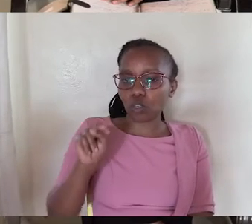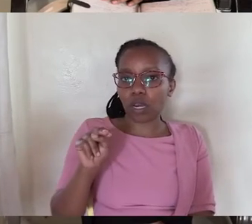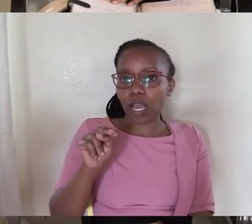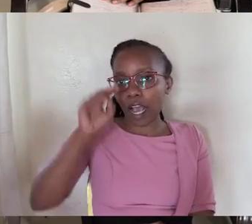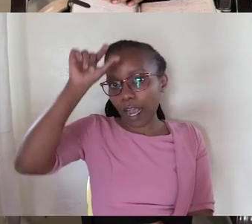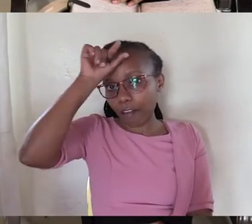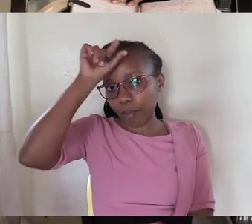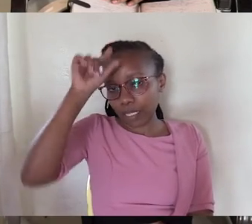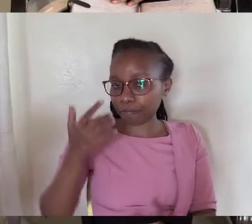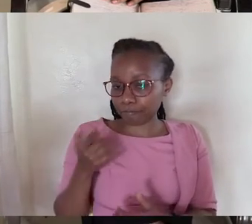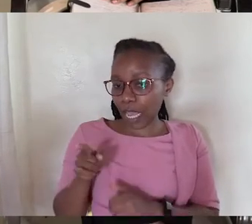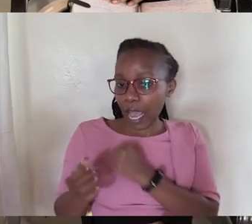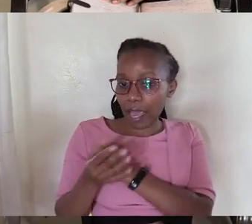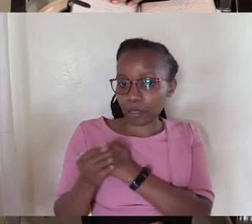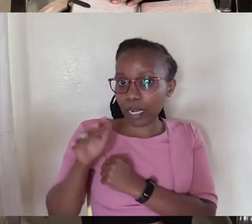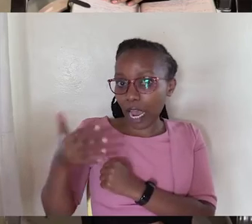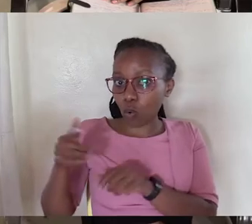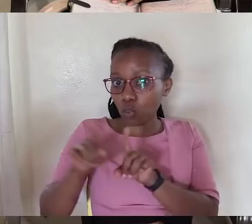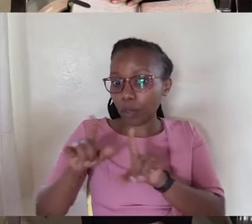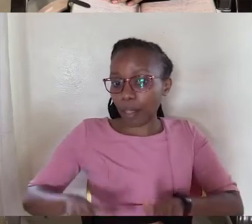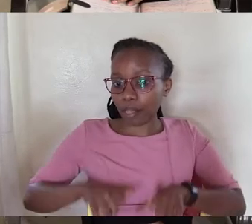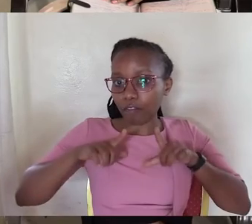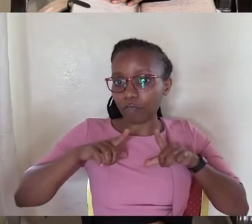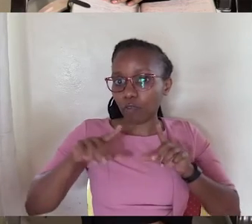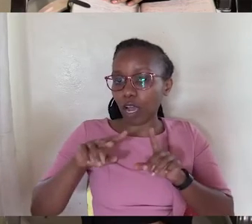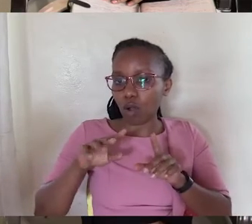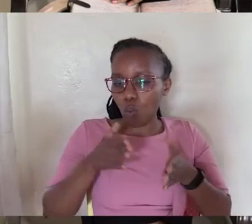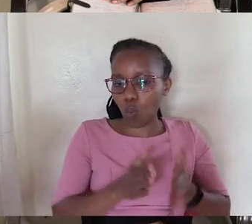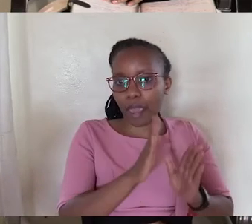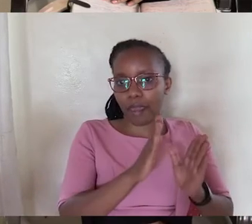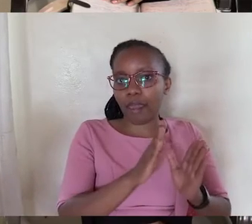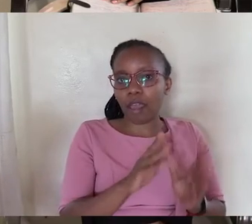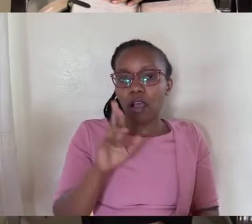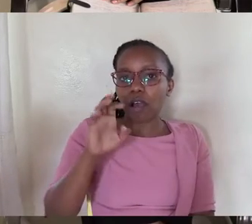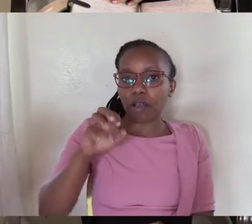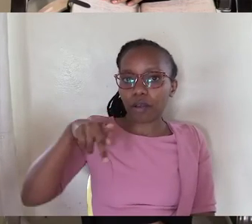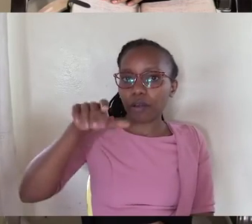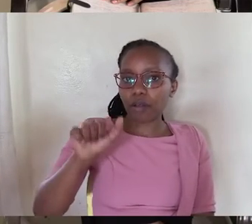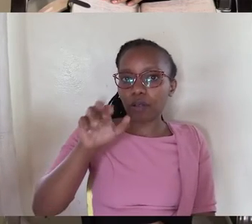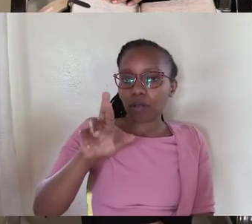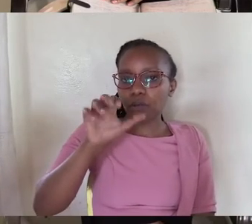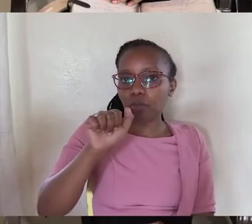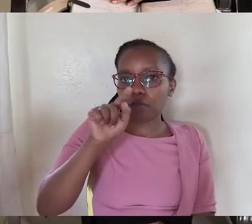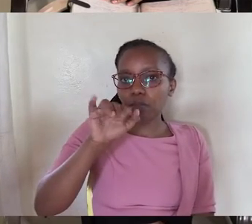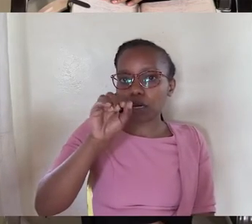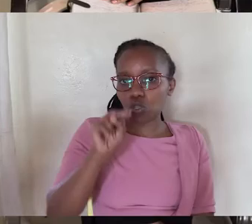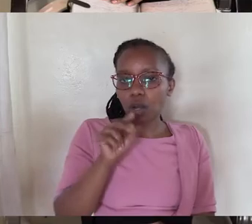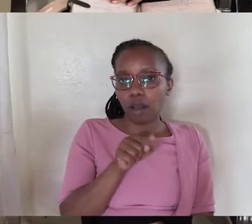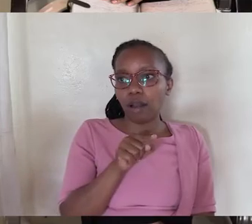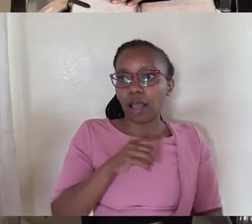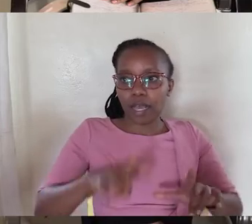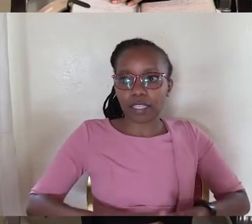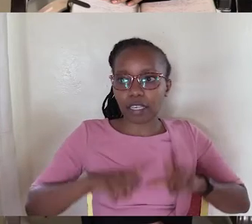definition, and there's the survivor's perception of reparations. A survivor's concept of reparations is